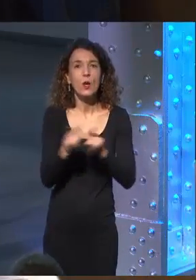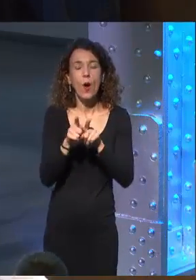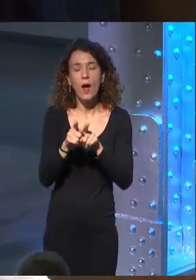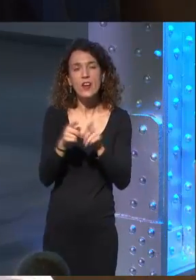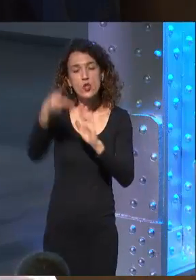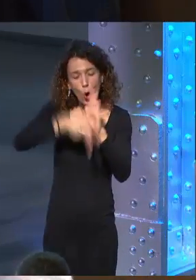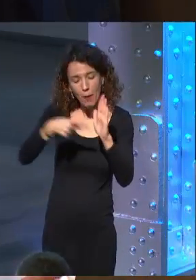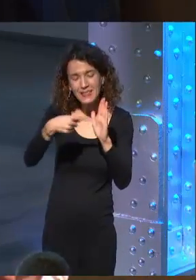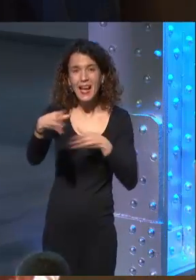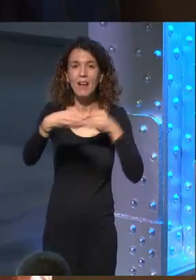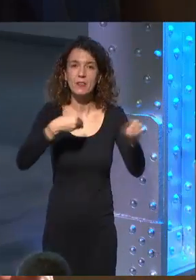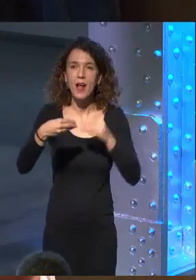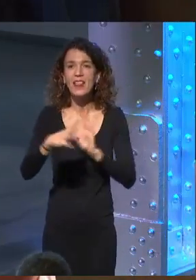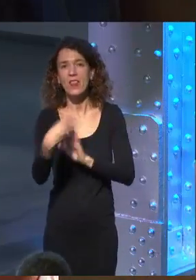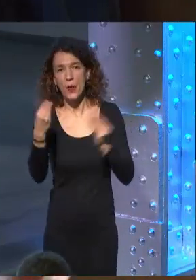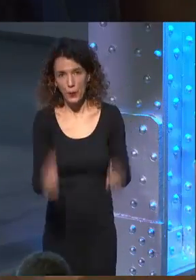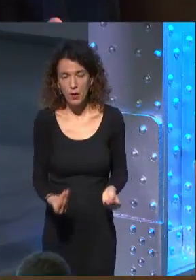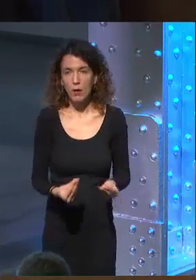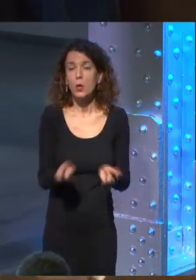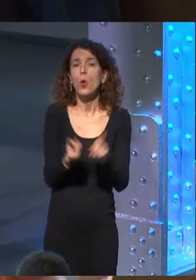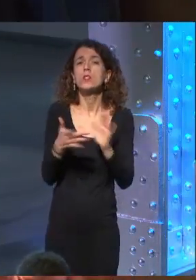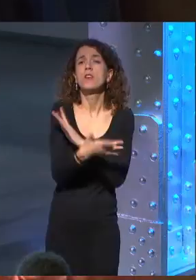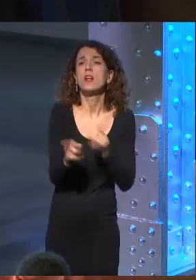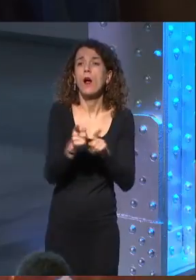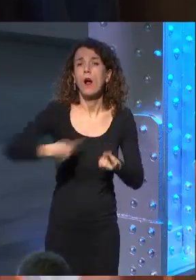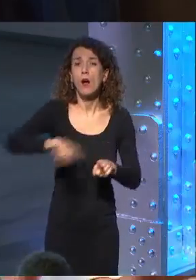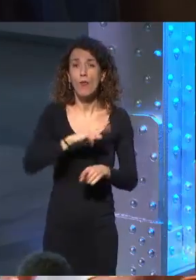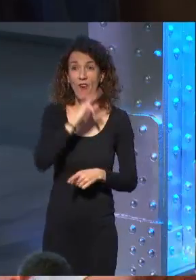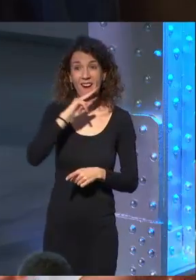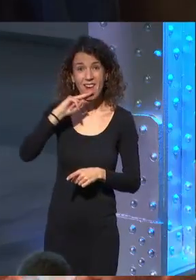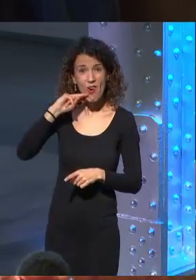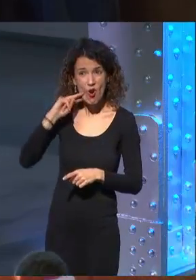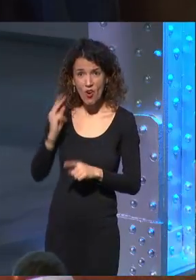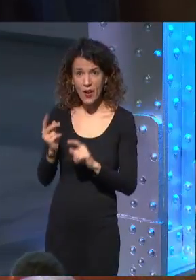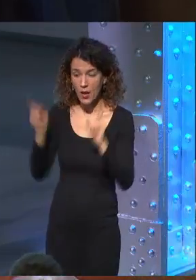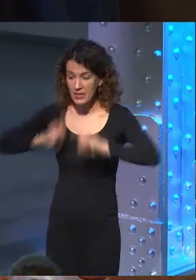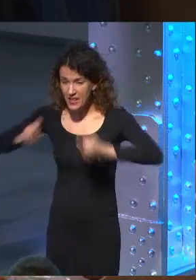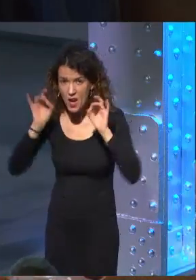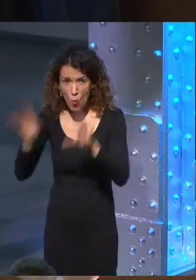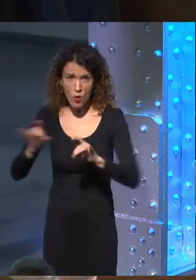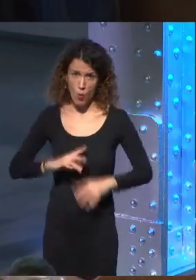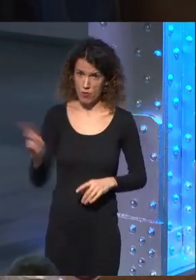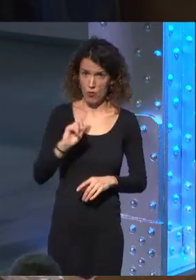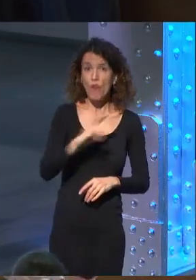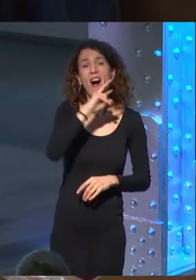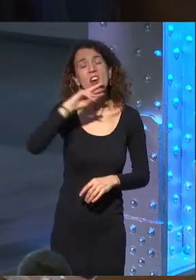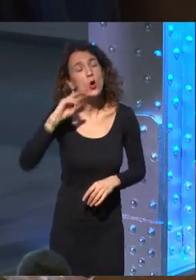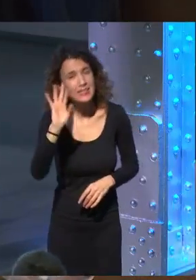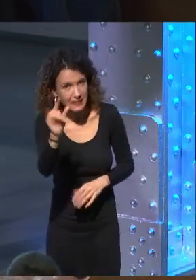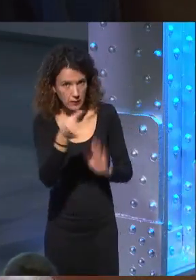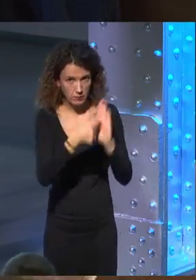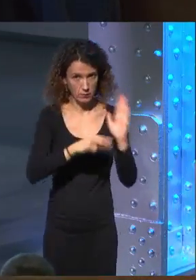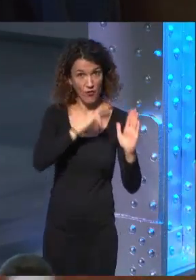So I think that we should understand that flexibility as a responsibility. We shouldn't try to copy our values.